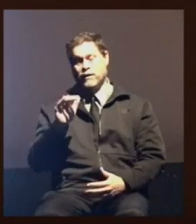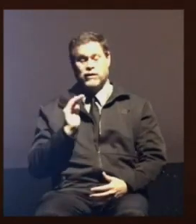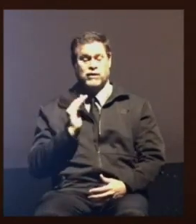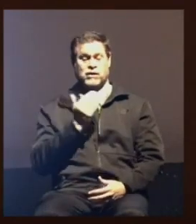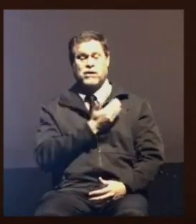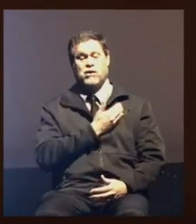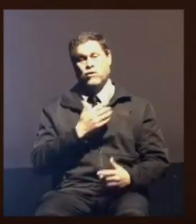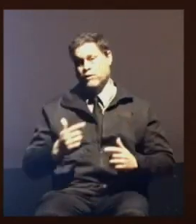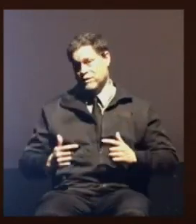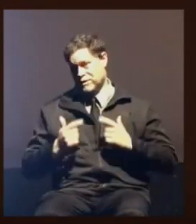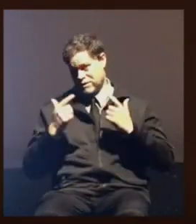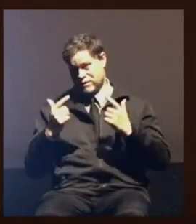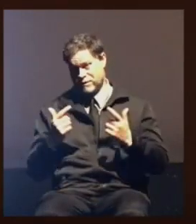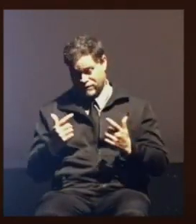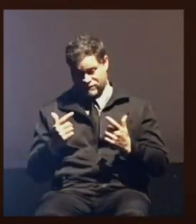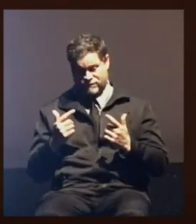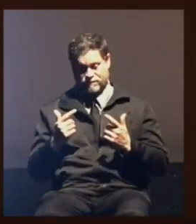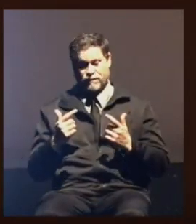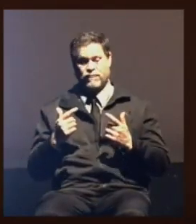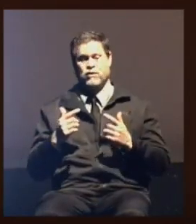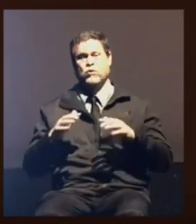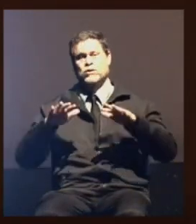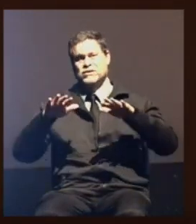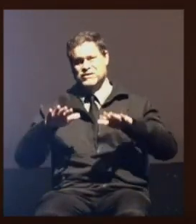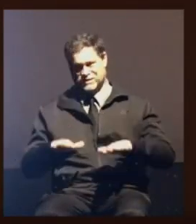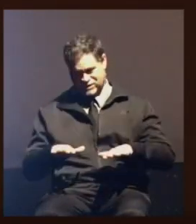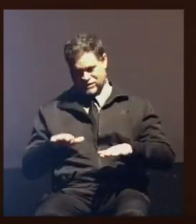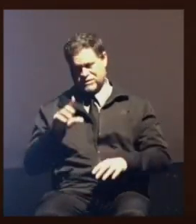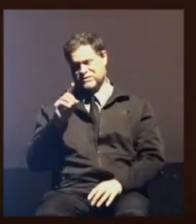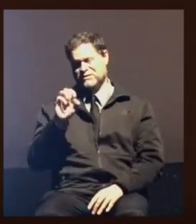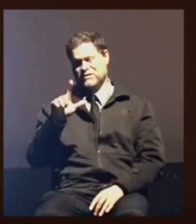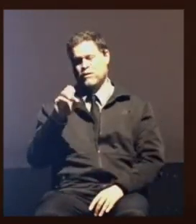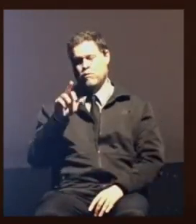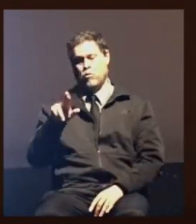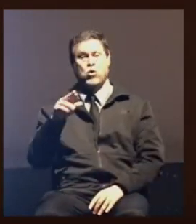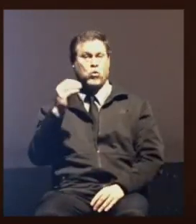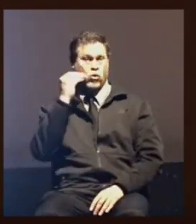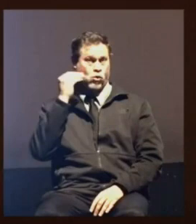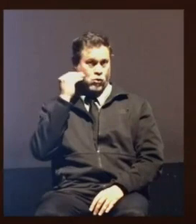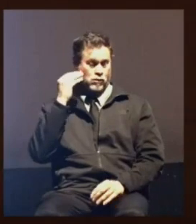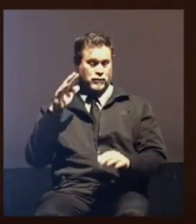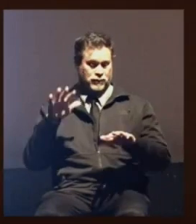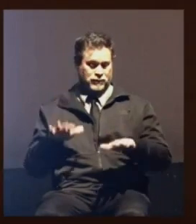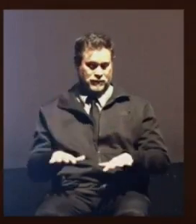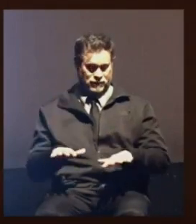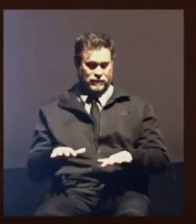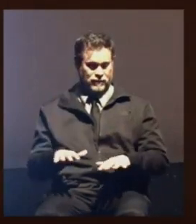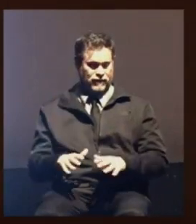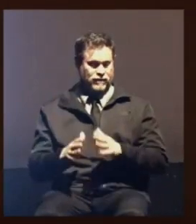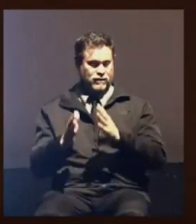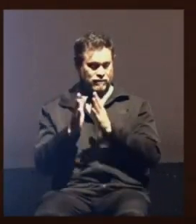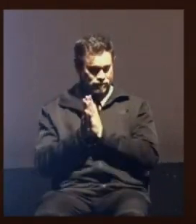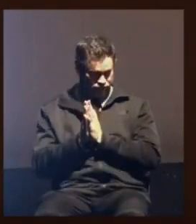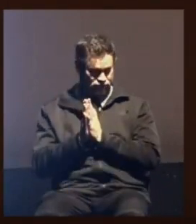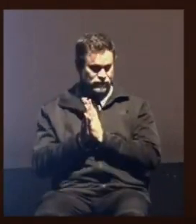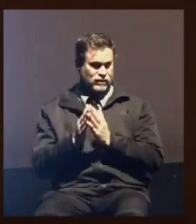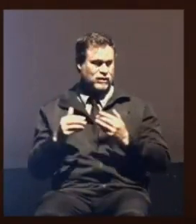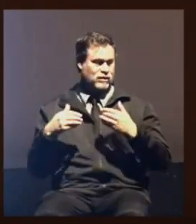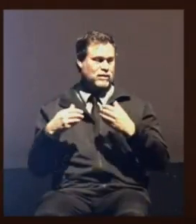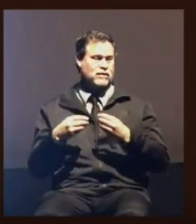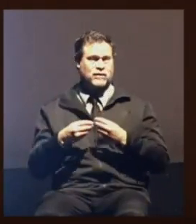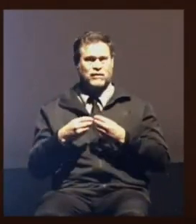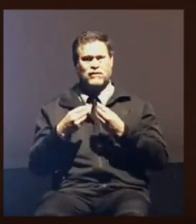that's been our life. We're settled in Del Mar and we're home. I was asked to give a